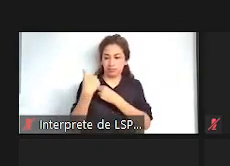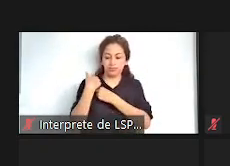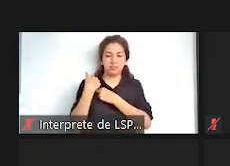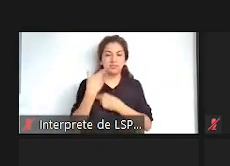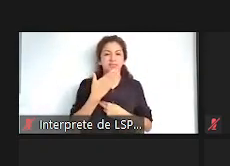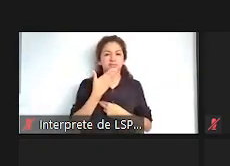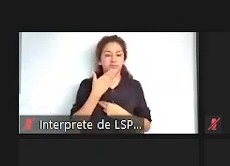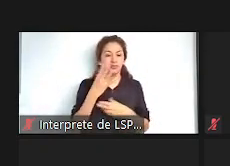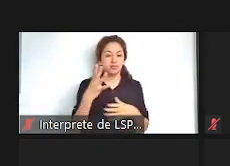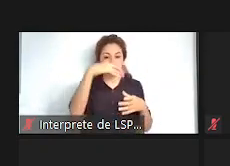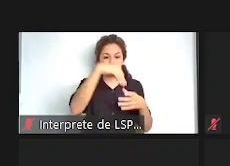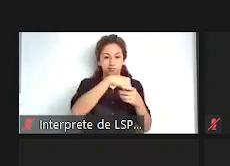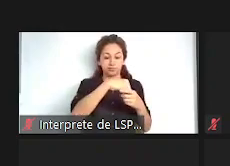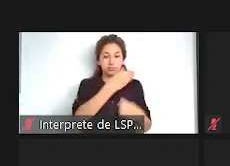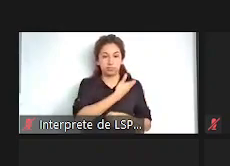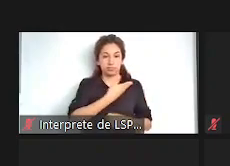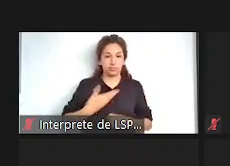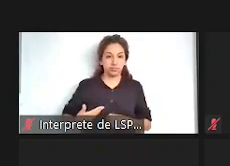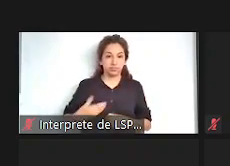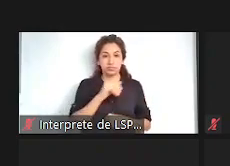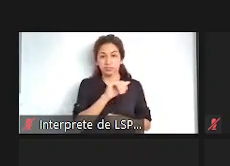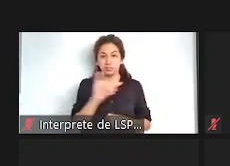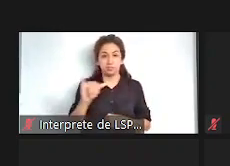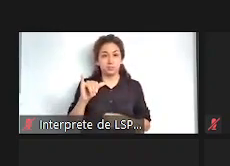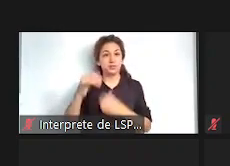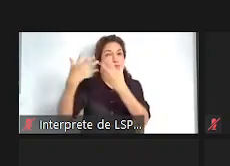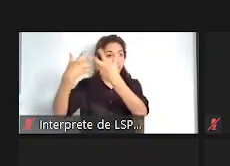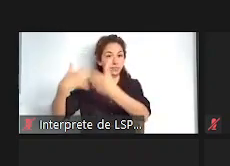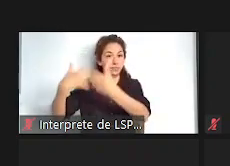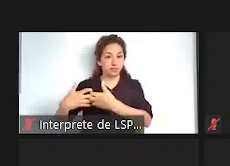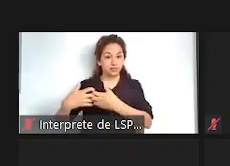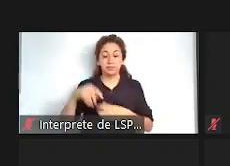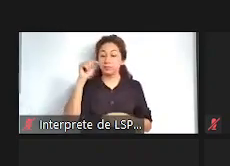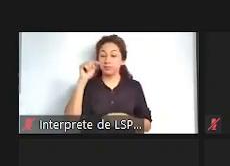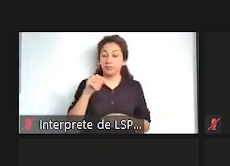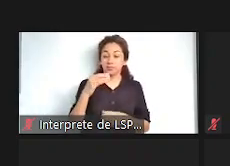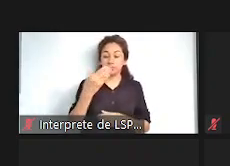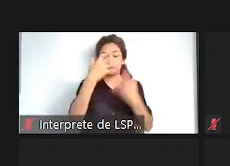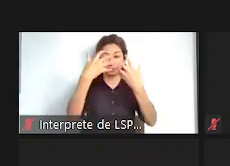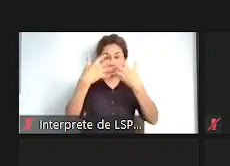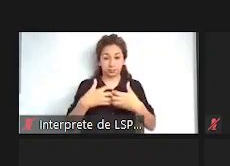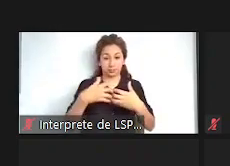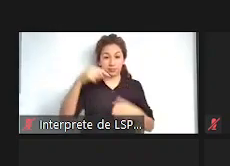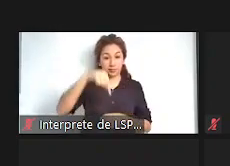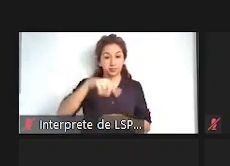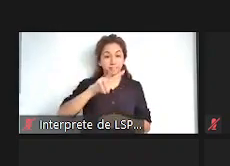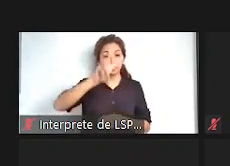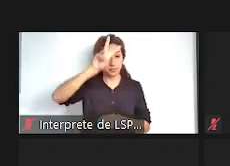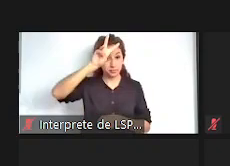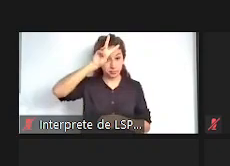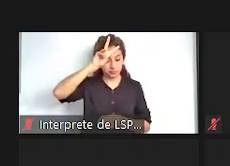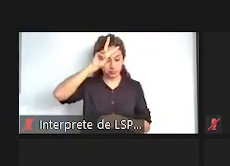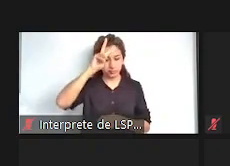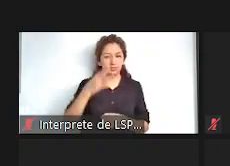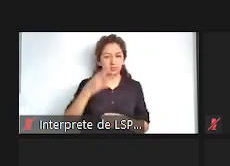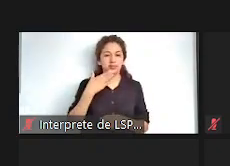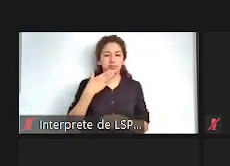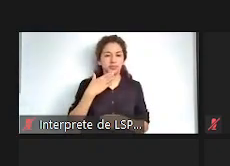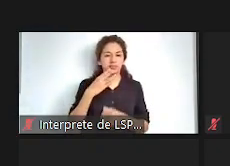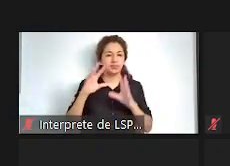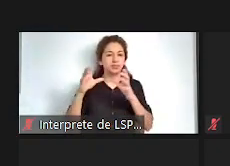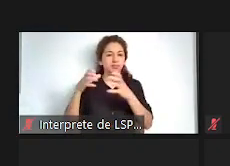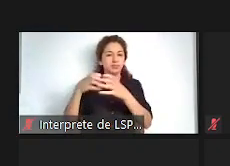and accountability for both of the government and the companies the companies and the businesses in peru